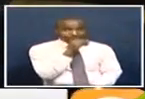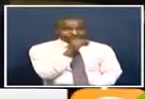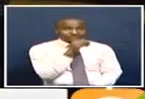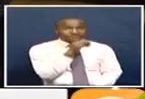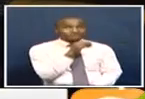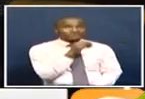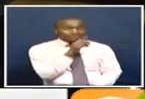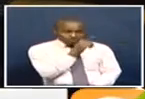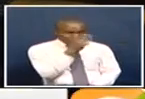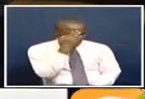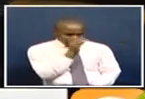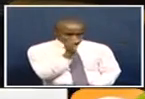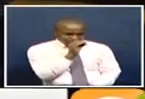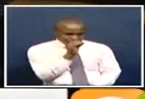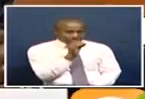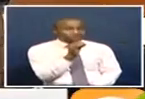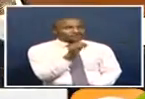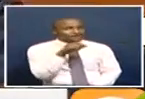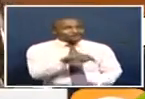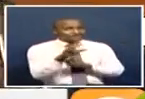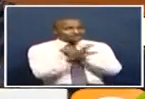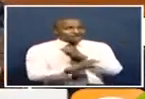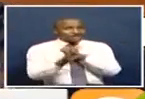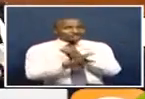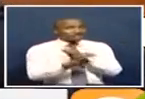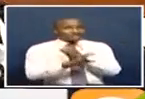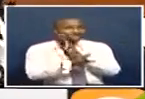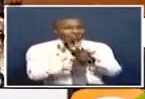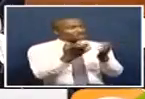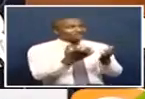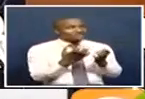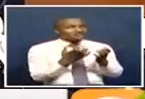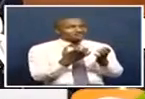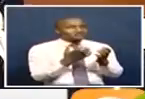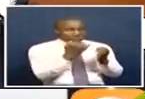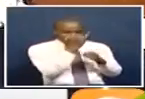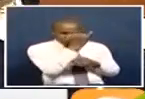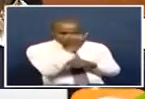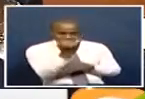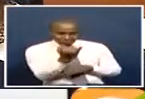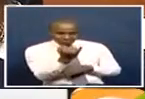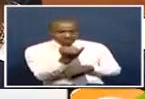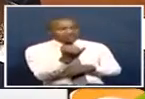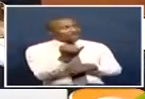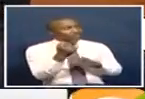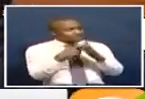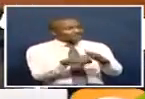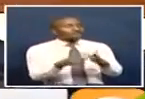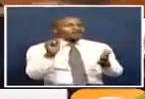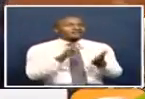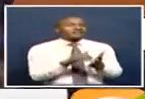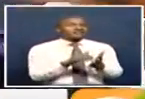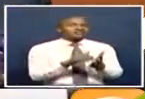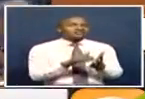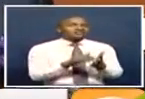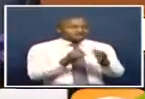known. What should be done in this country? Kenya requires a rebirth. A rebirth. A rebirth is a